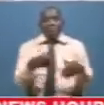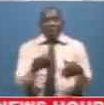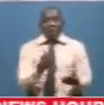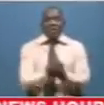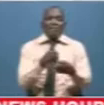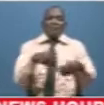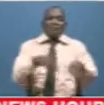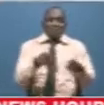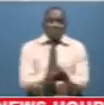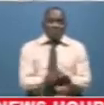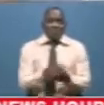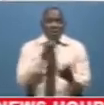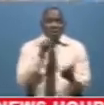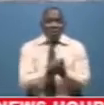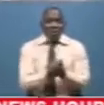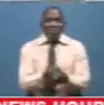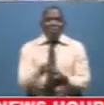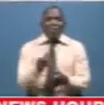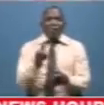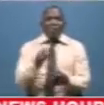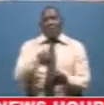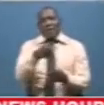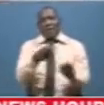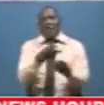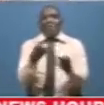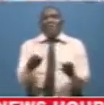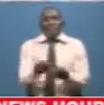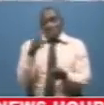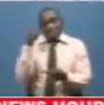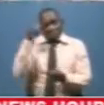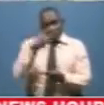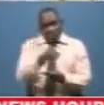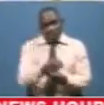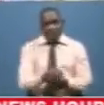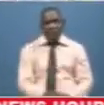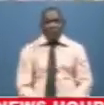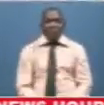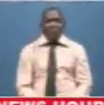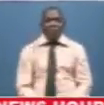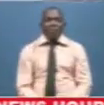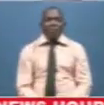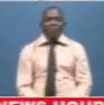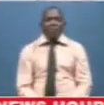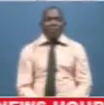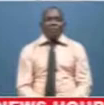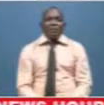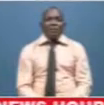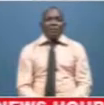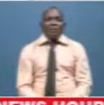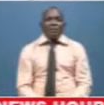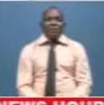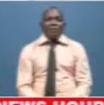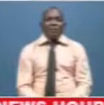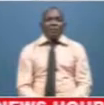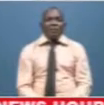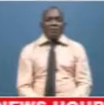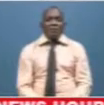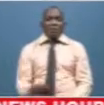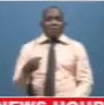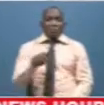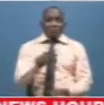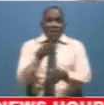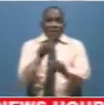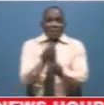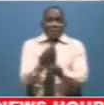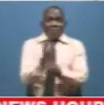products or allocate alternative space to keep their heads above water. We took loans for our